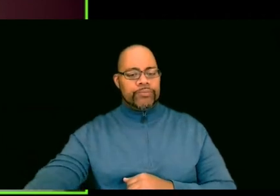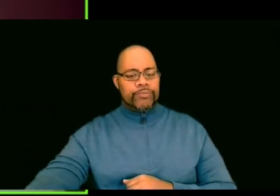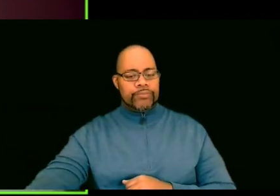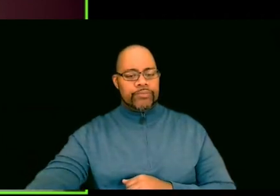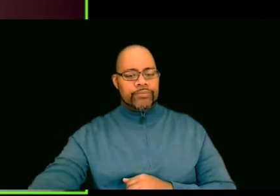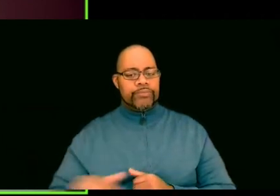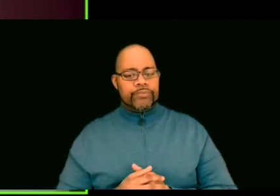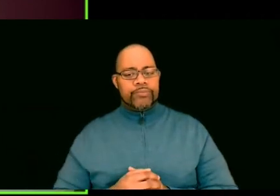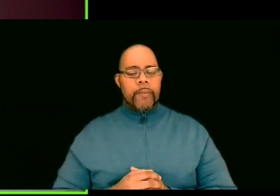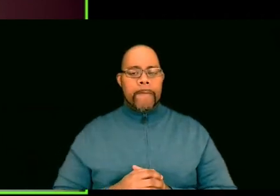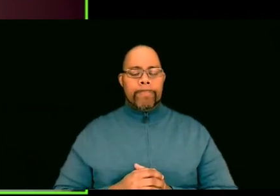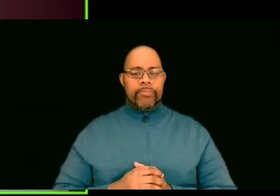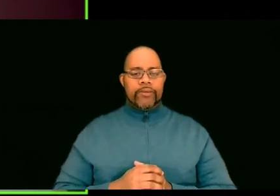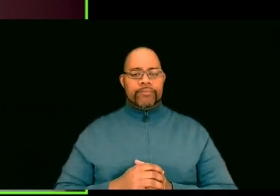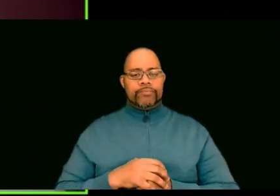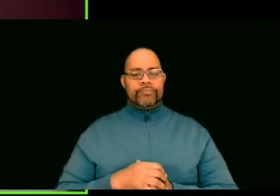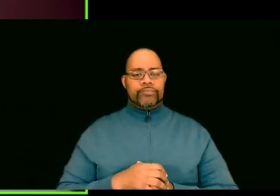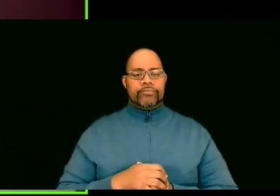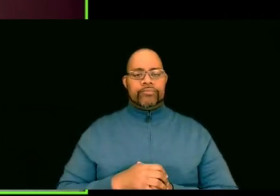career?